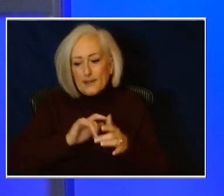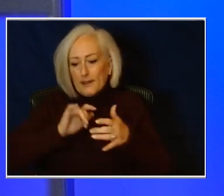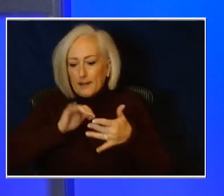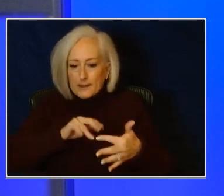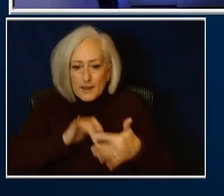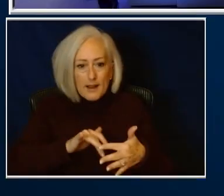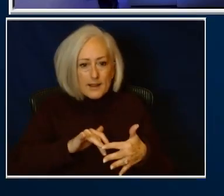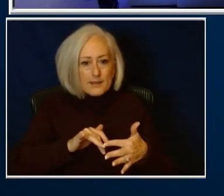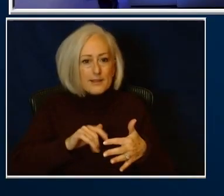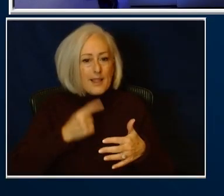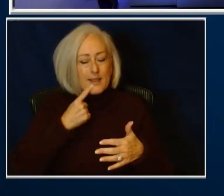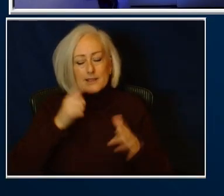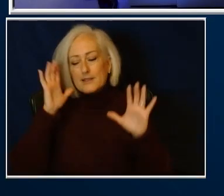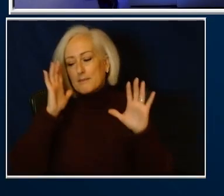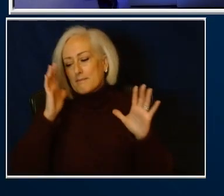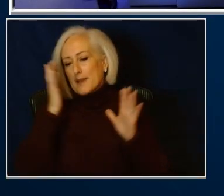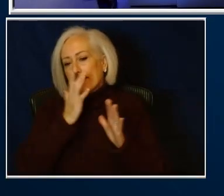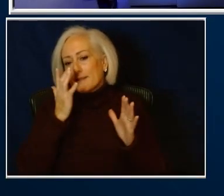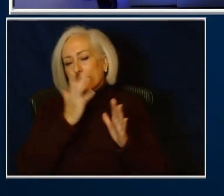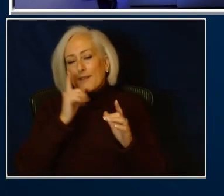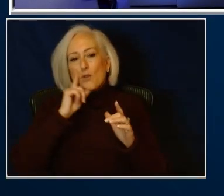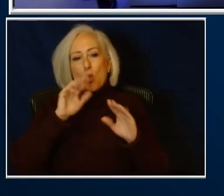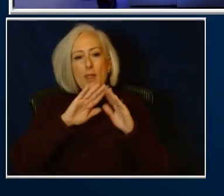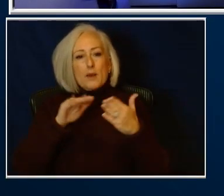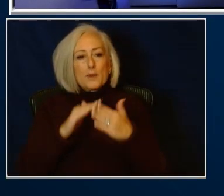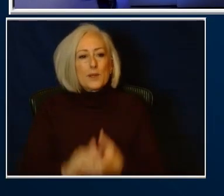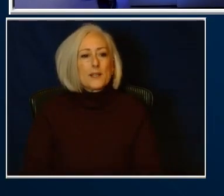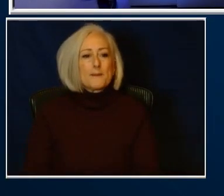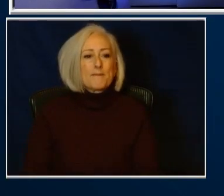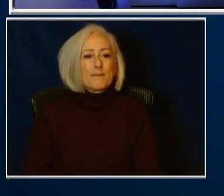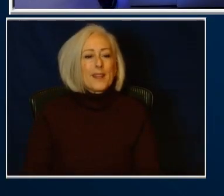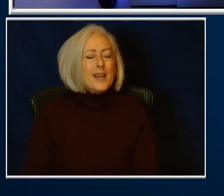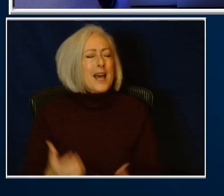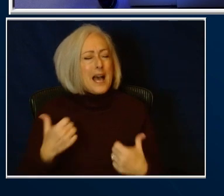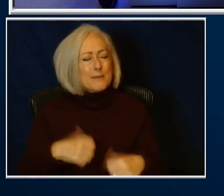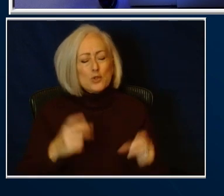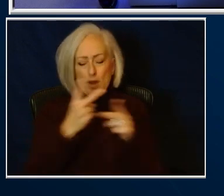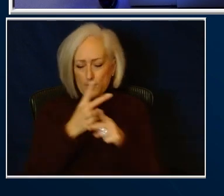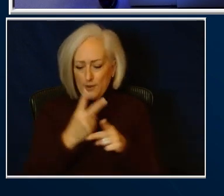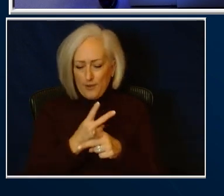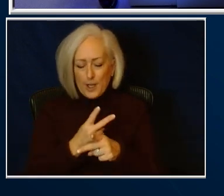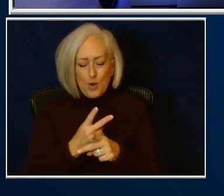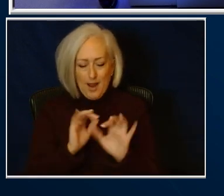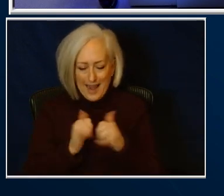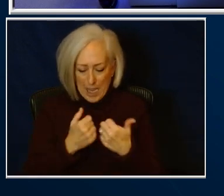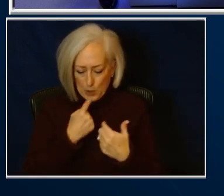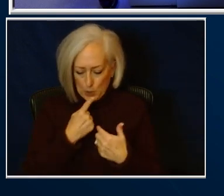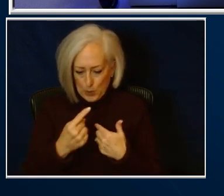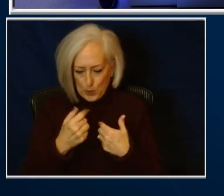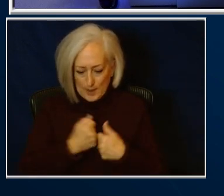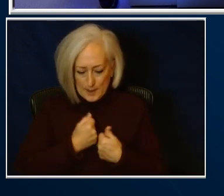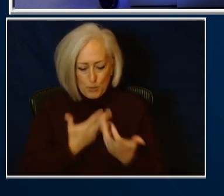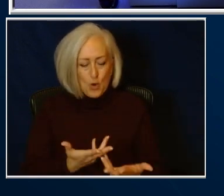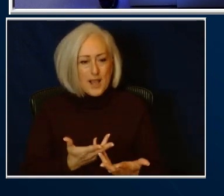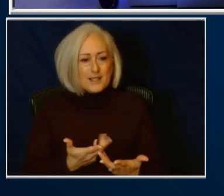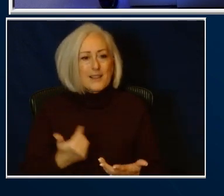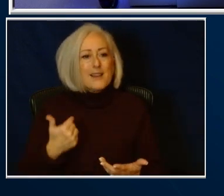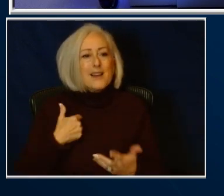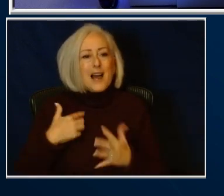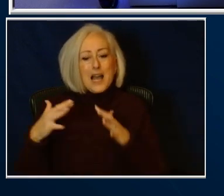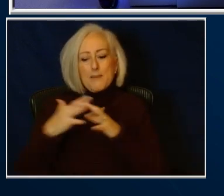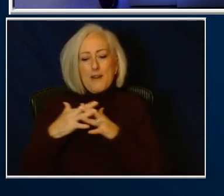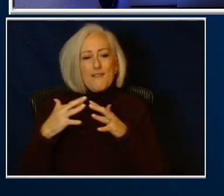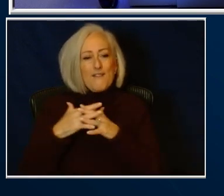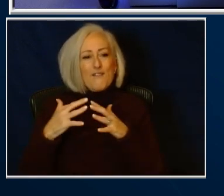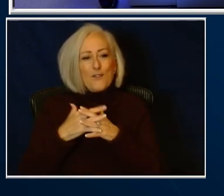community. You know, I've been trying to figure out today how to put into words what it means. And since I'm a football geek, I'm going to take a swing at